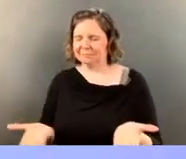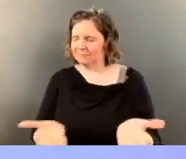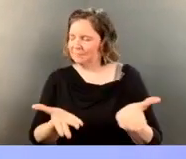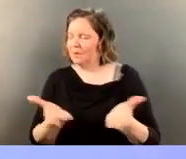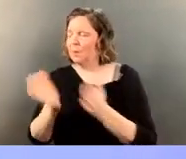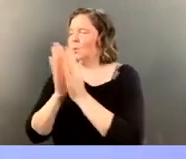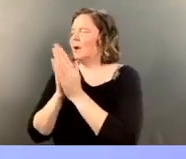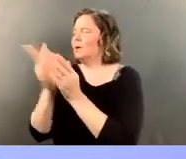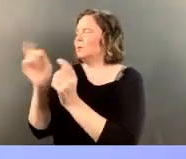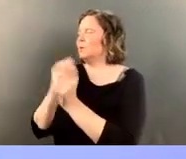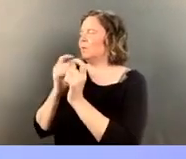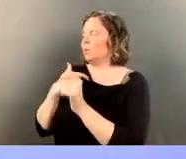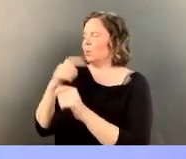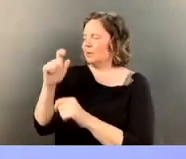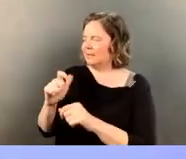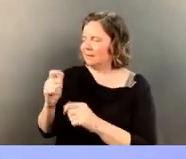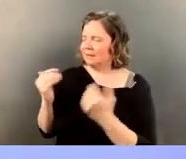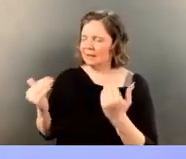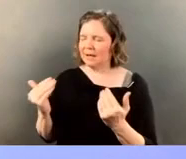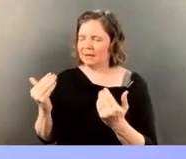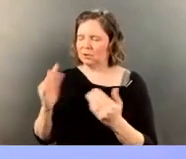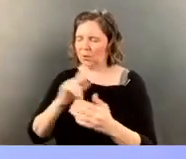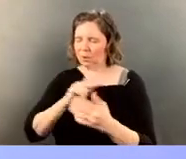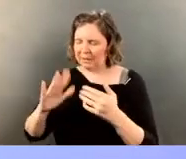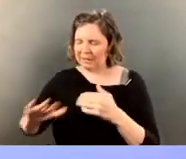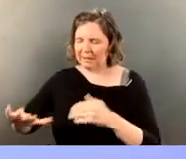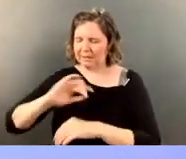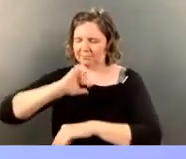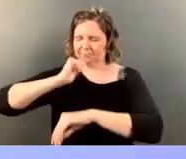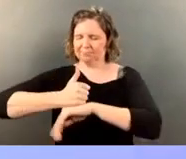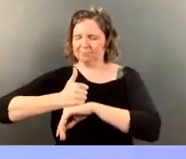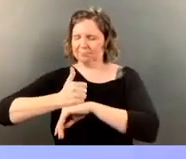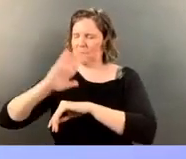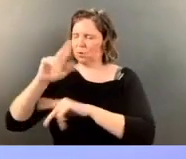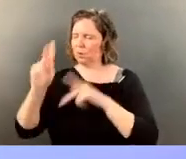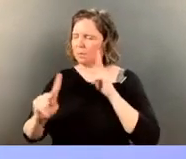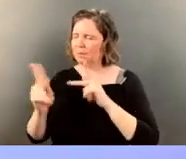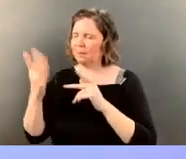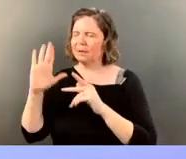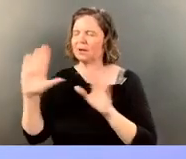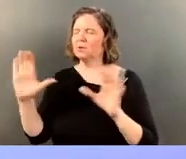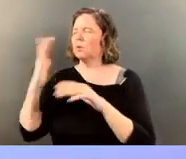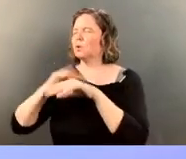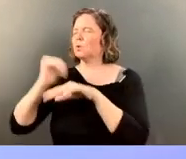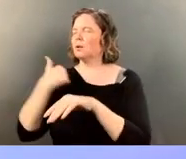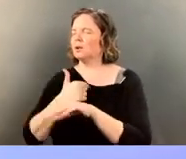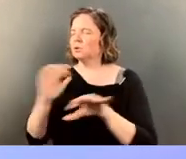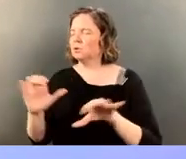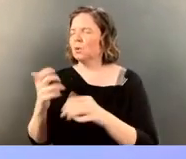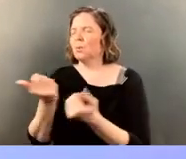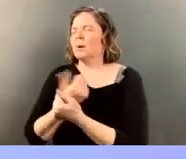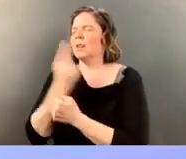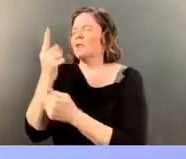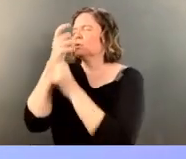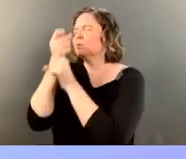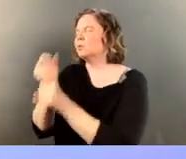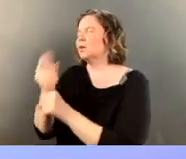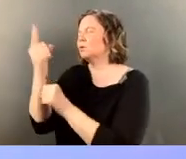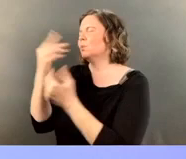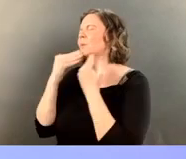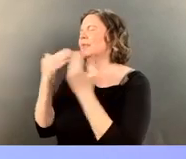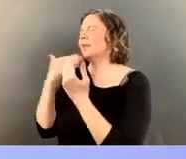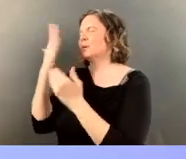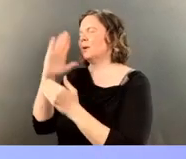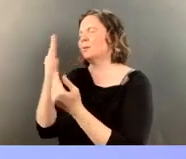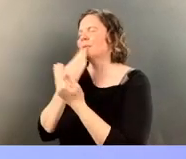give us all that we need, Lord. Let us bring your kingdom here. Let us be your people, God. Let us do what you have called us to do. We love you. We trust you. We thank you, God.